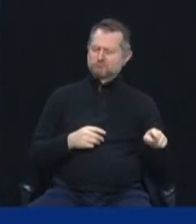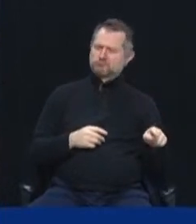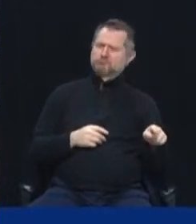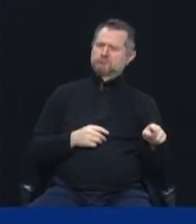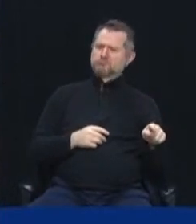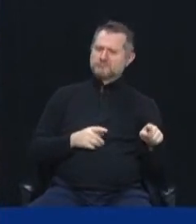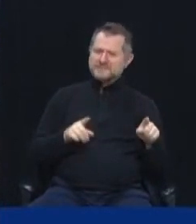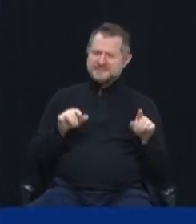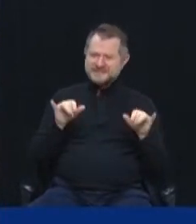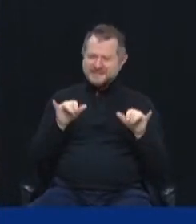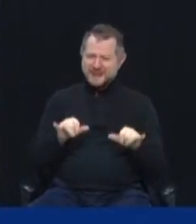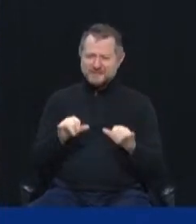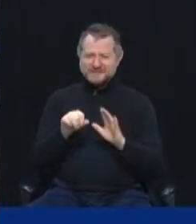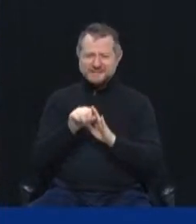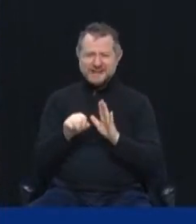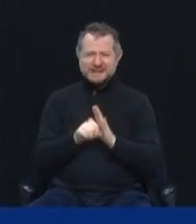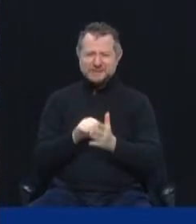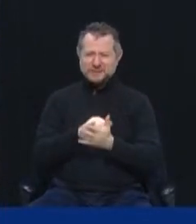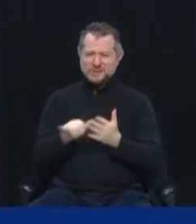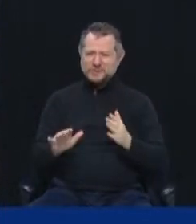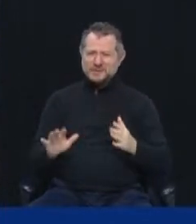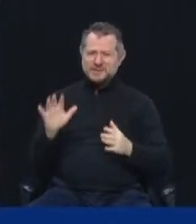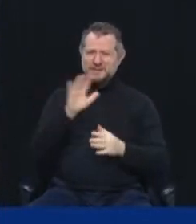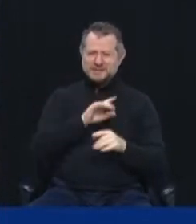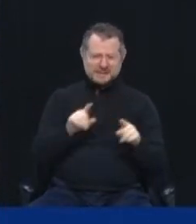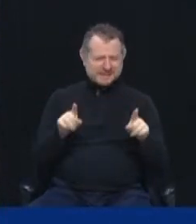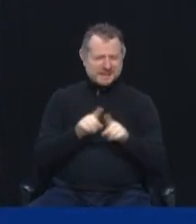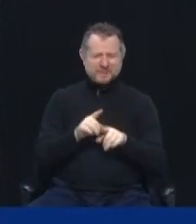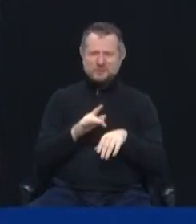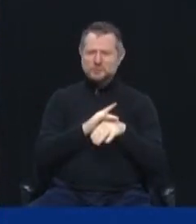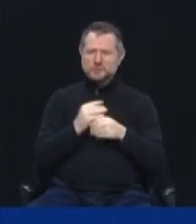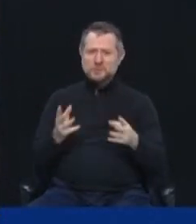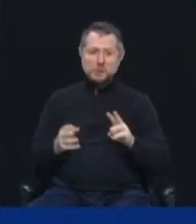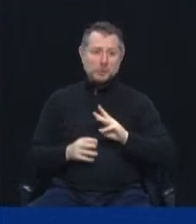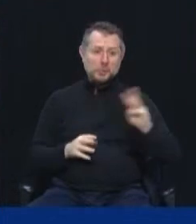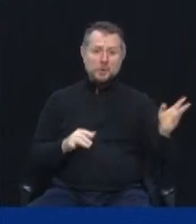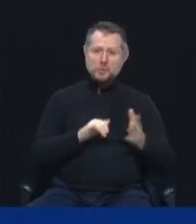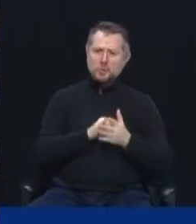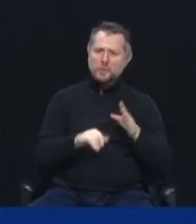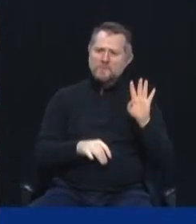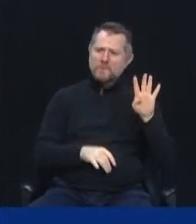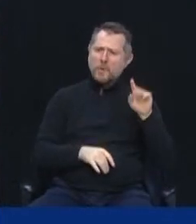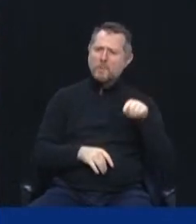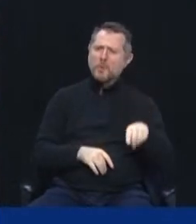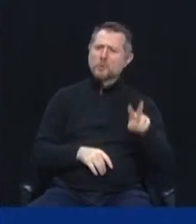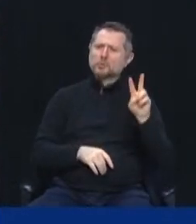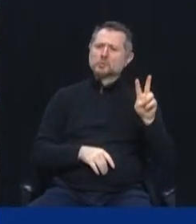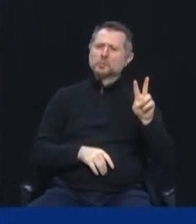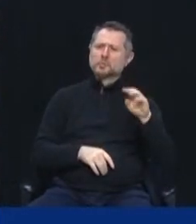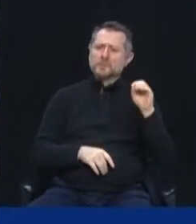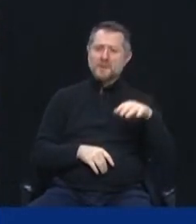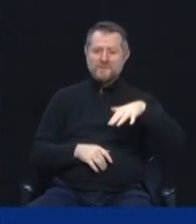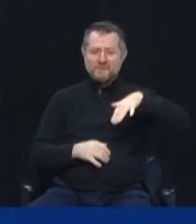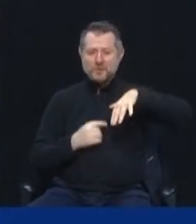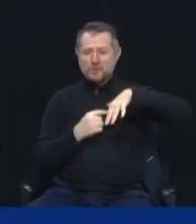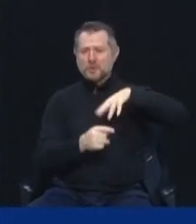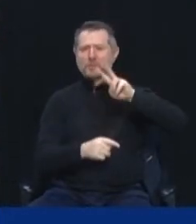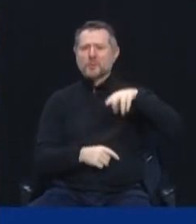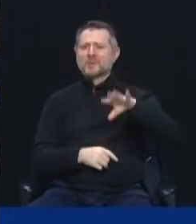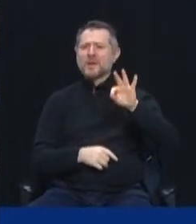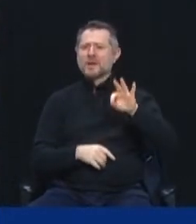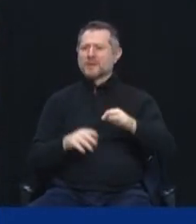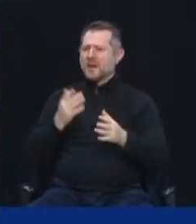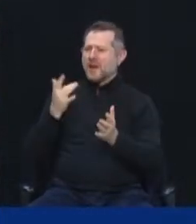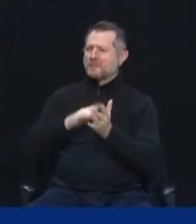same resources. But Western New York, 4.2%, Finger Lakes, 2.9%, Mid-Hudson, 2.7%, Long